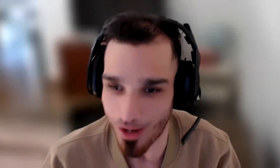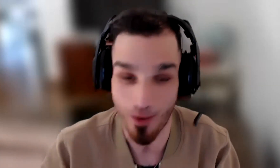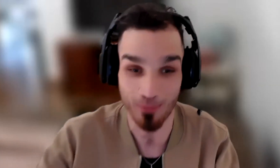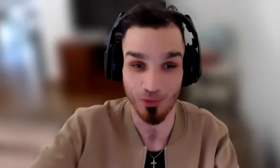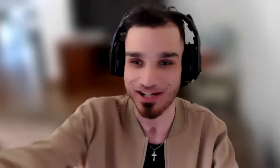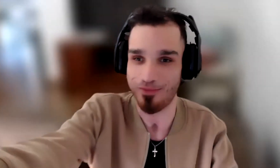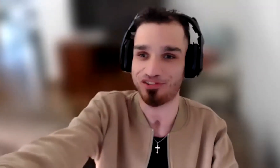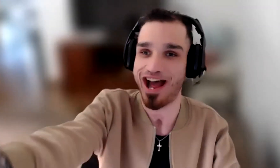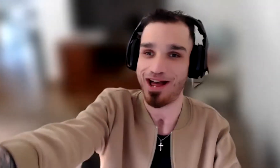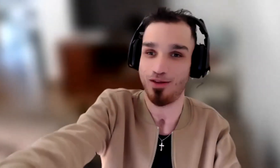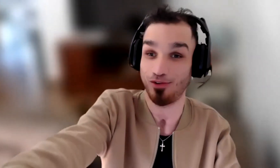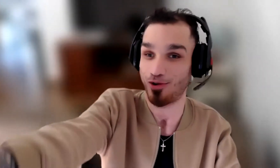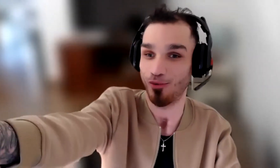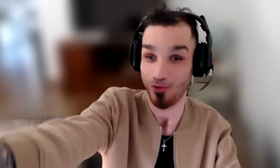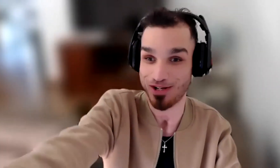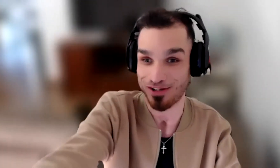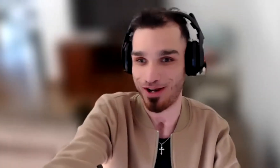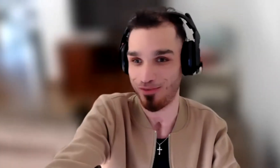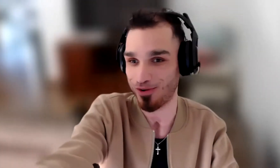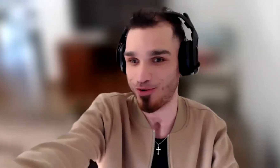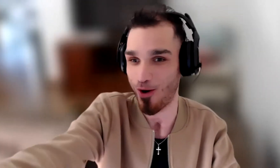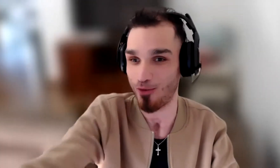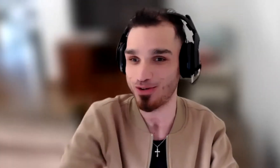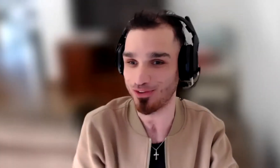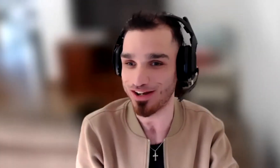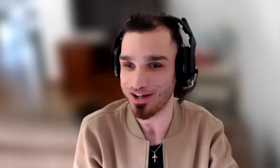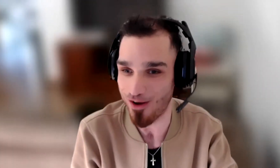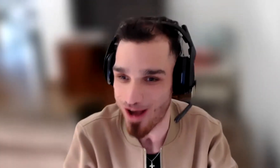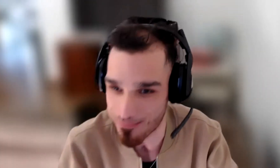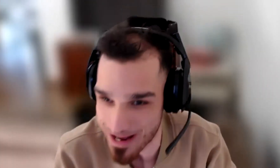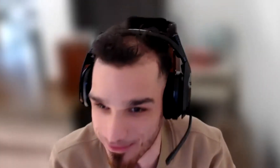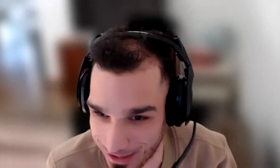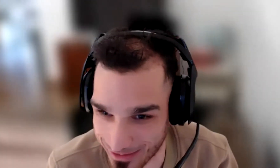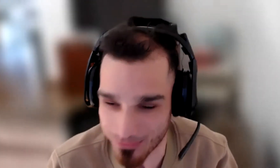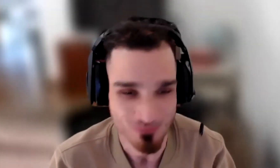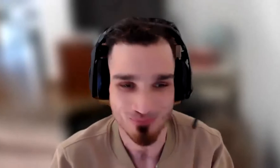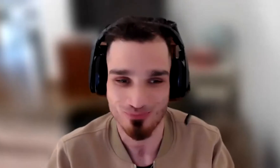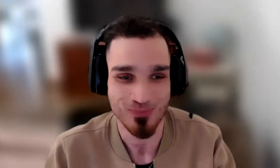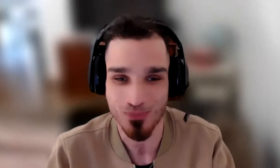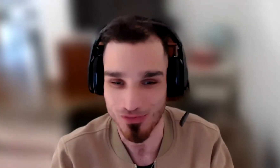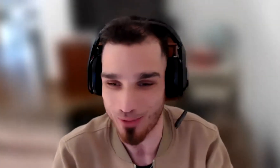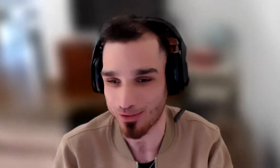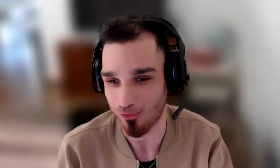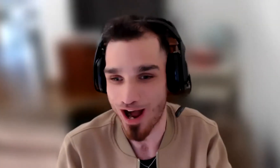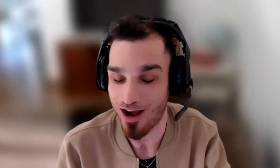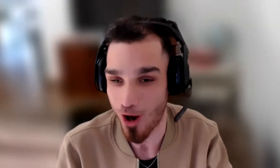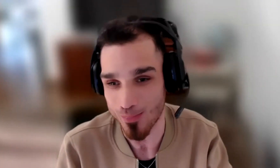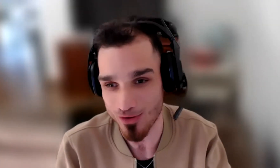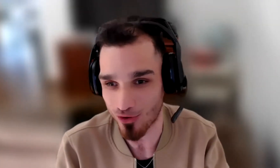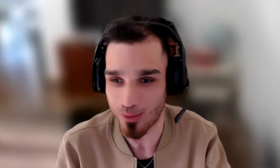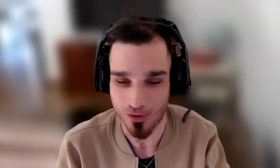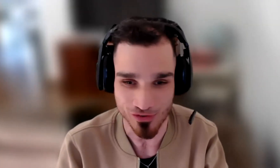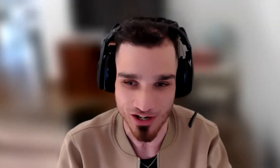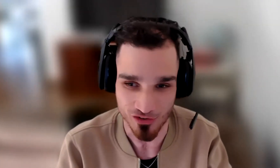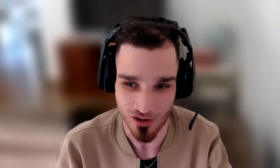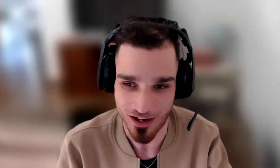will, I'm looking at the chat and there's a lot of allies here. So obviously I may have done something right. I hope you